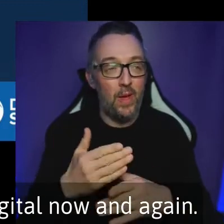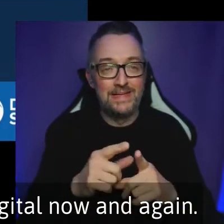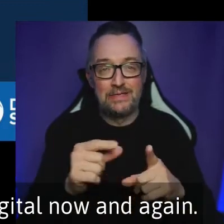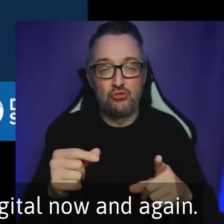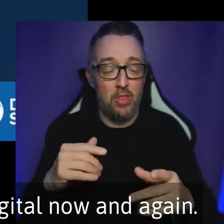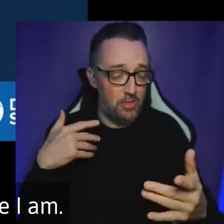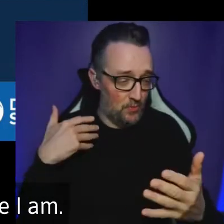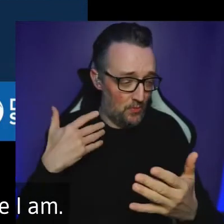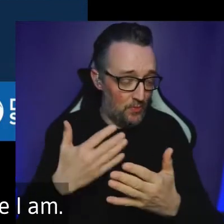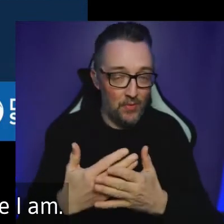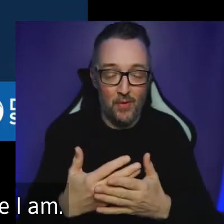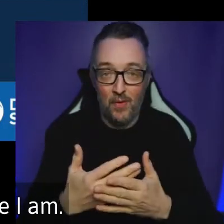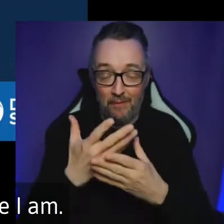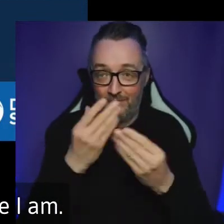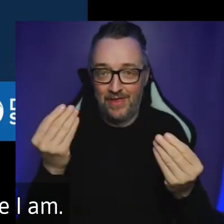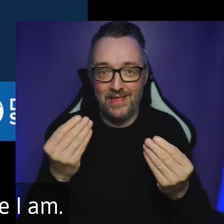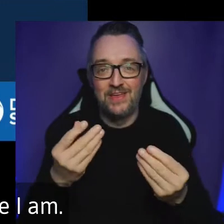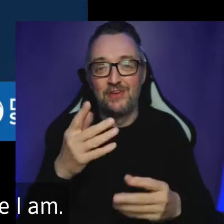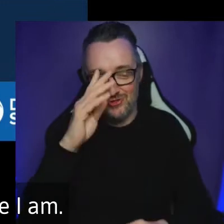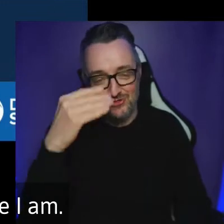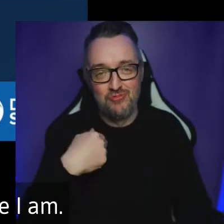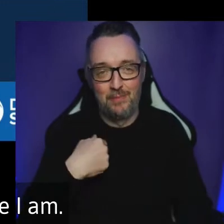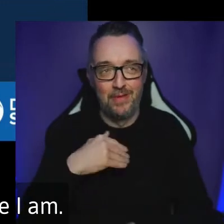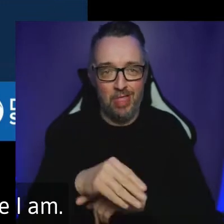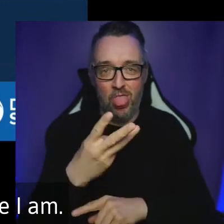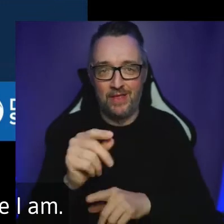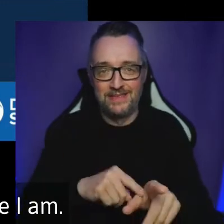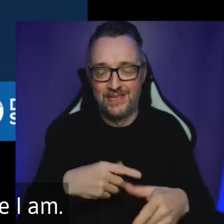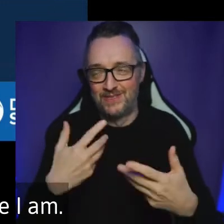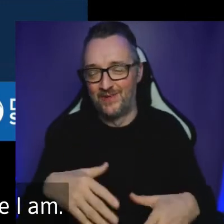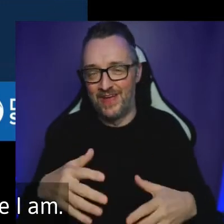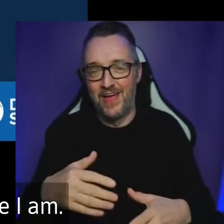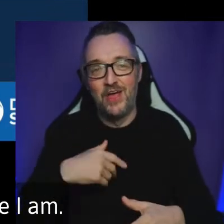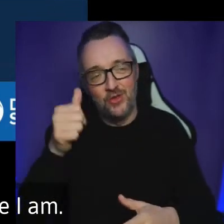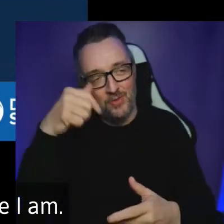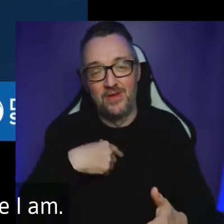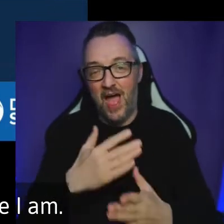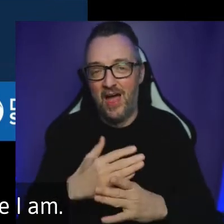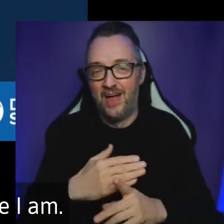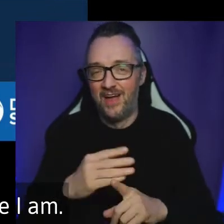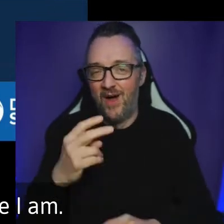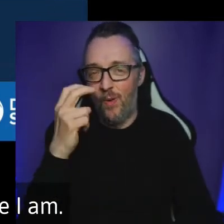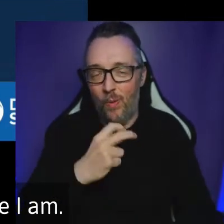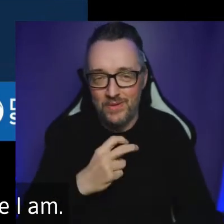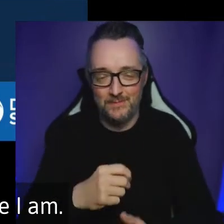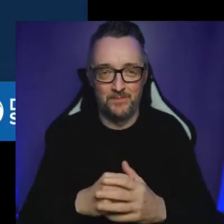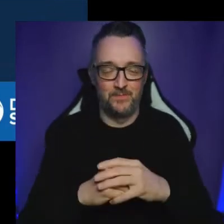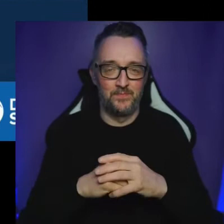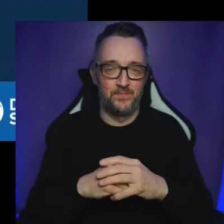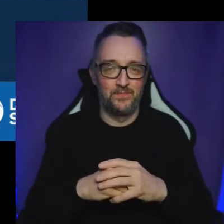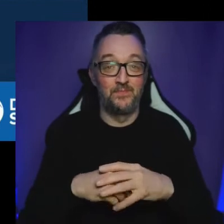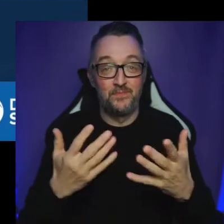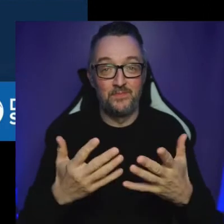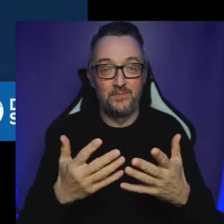now and again. It's always nice to remind me just how mature I am.